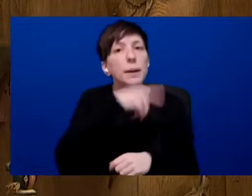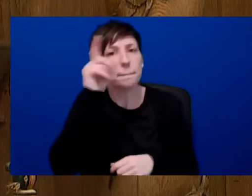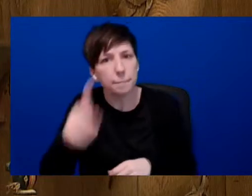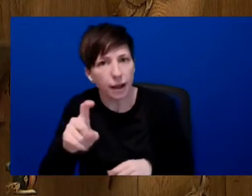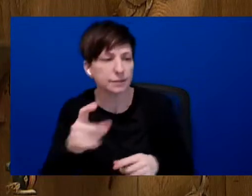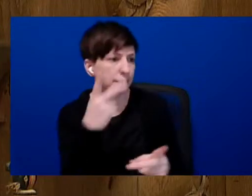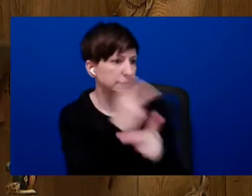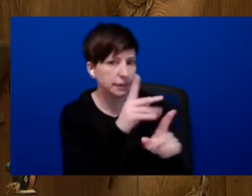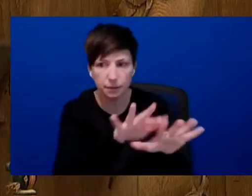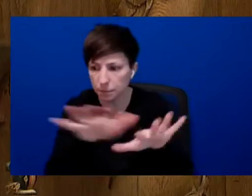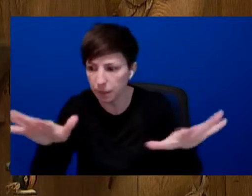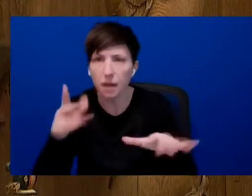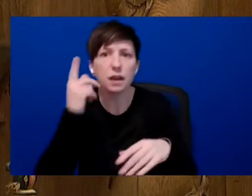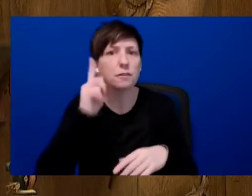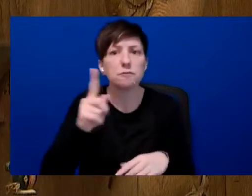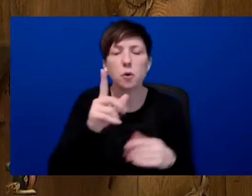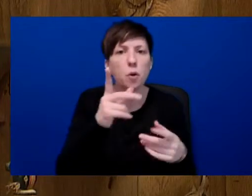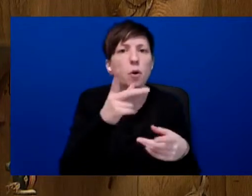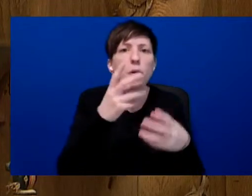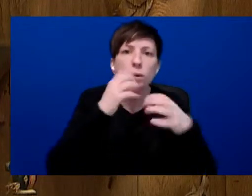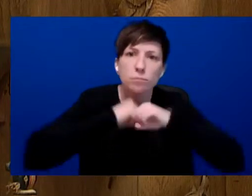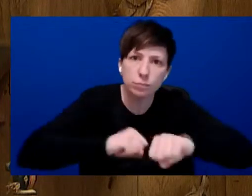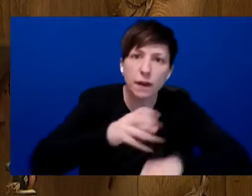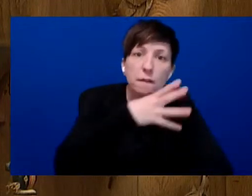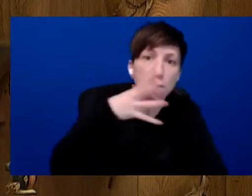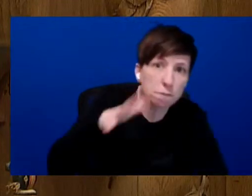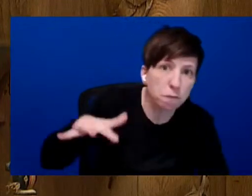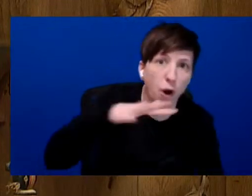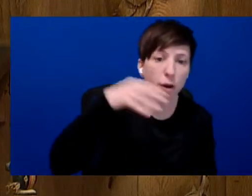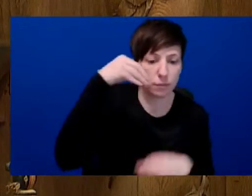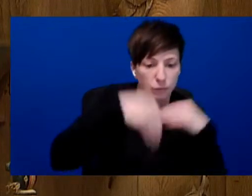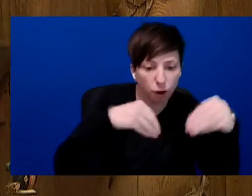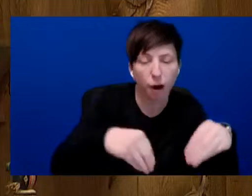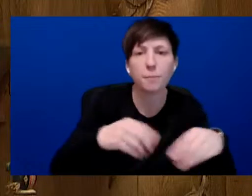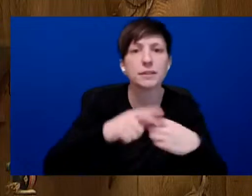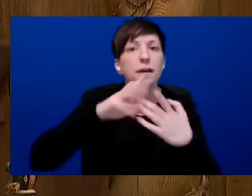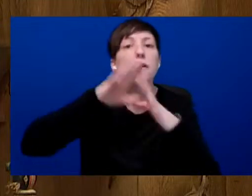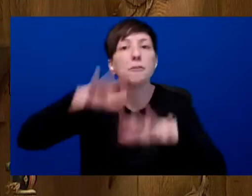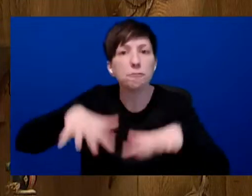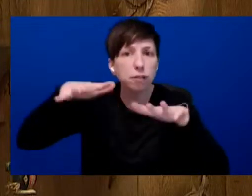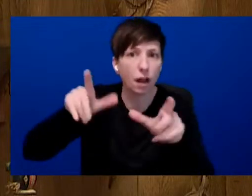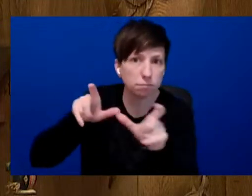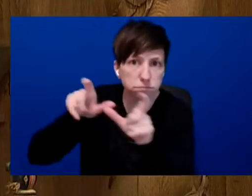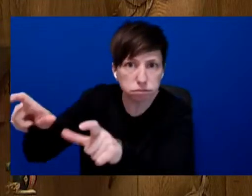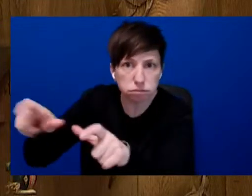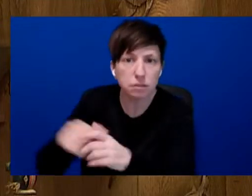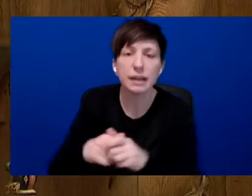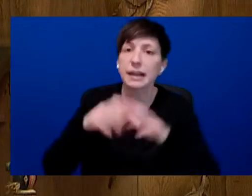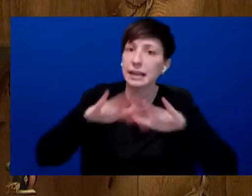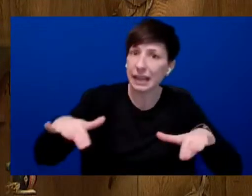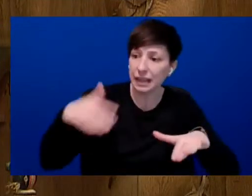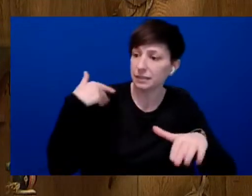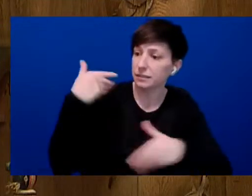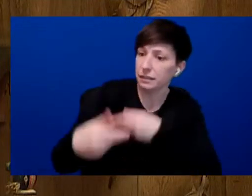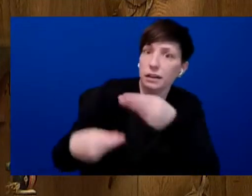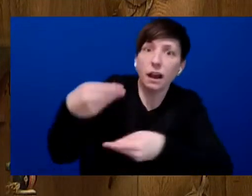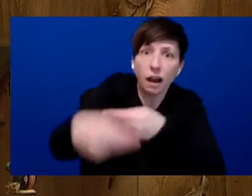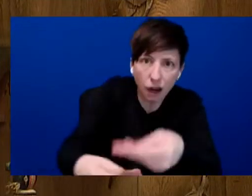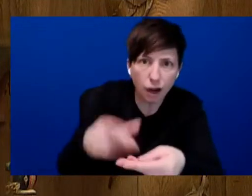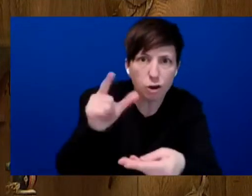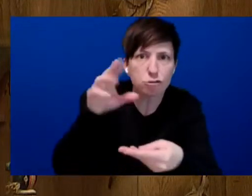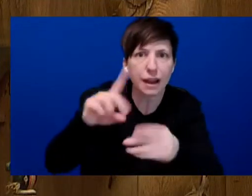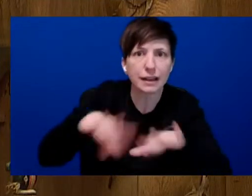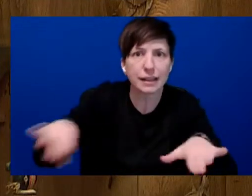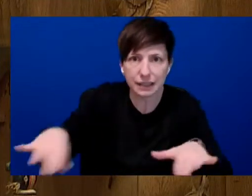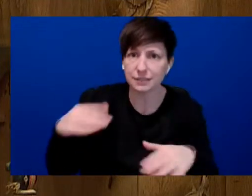or drought. It is our kids and grandkids who stand to lose the nature that surrounds them. The climate crisis is